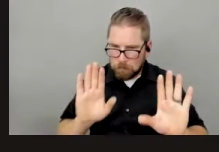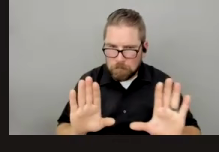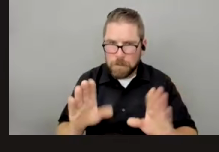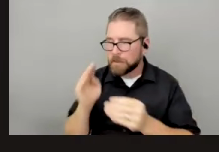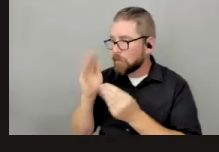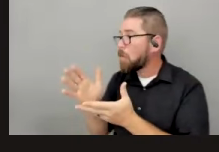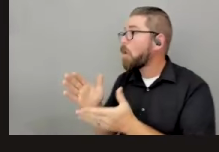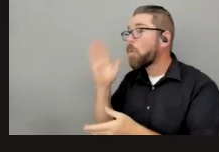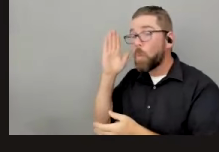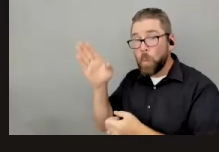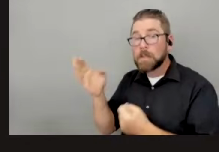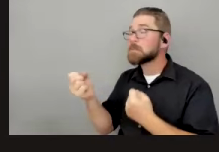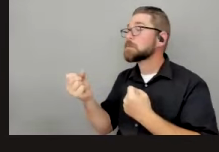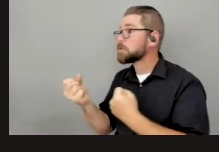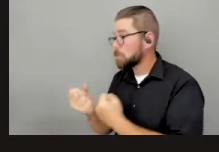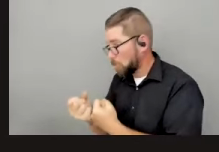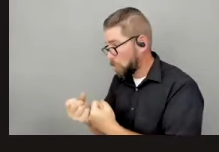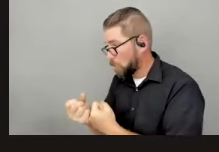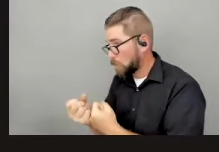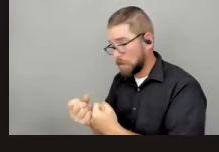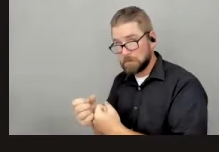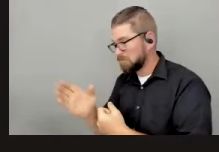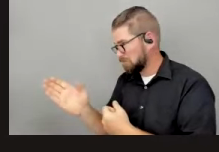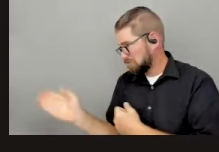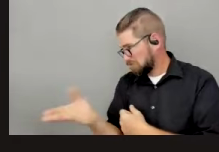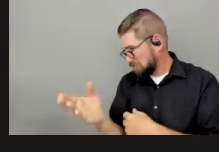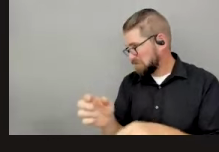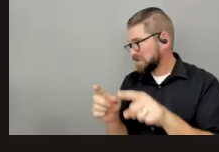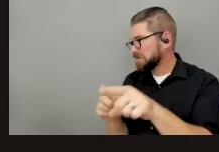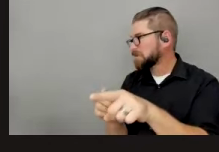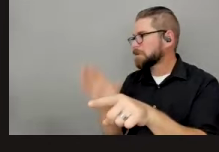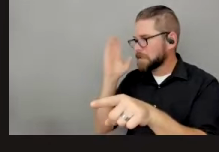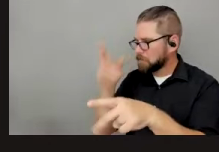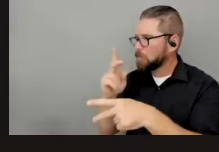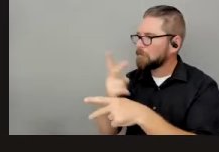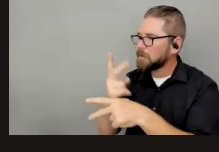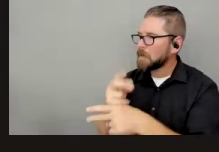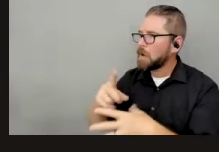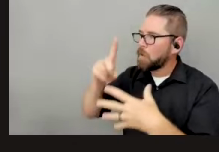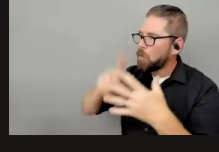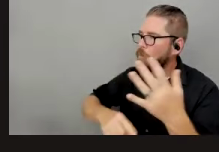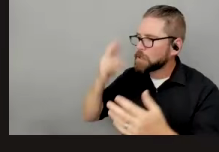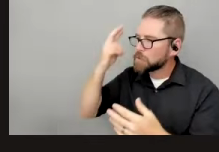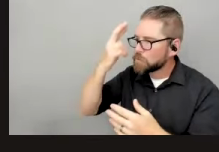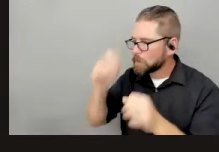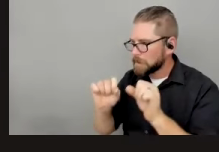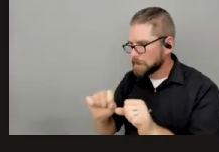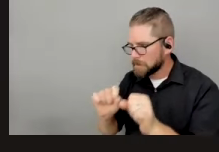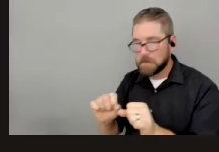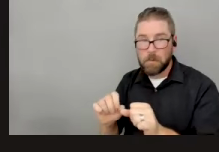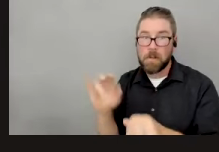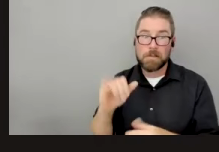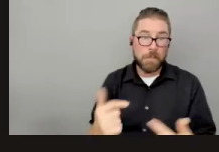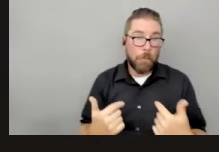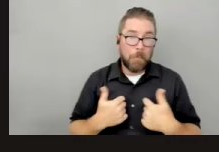is reasonable, right? And, you can do this by, looping me into the conversation as well. We